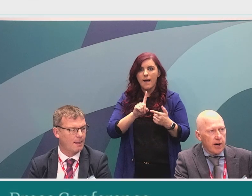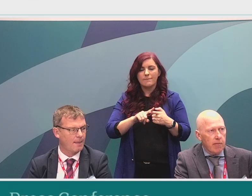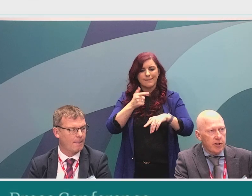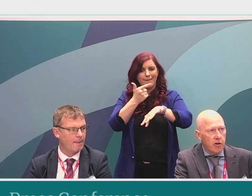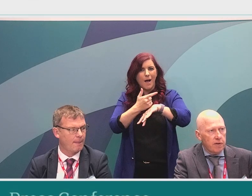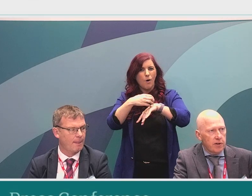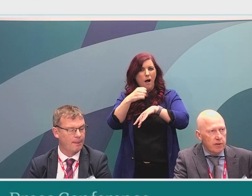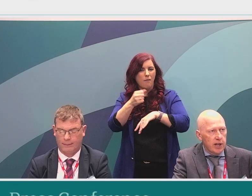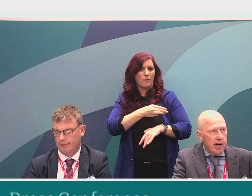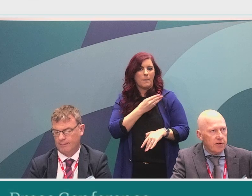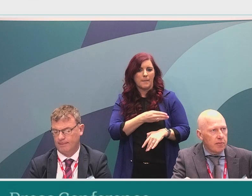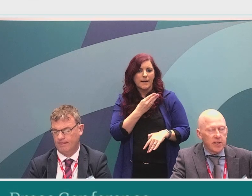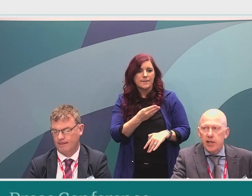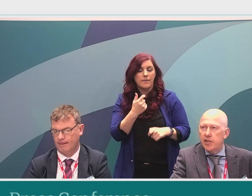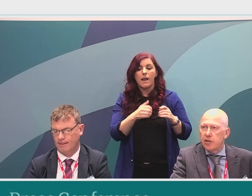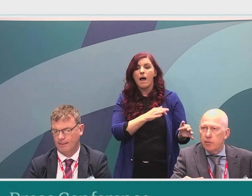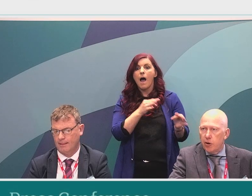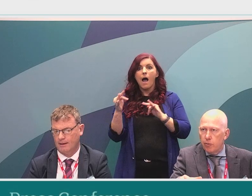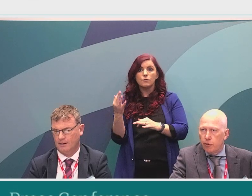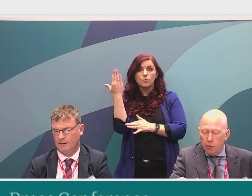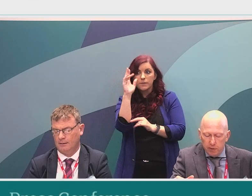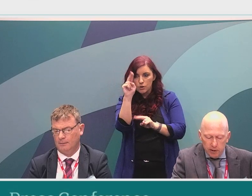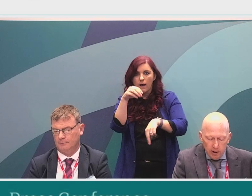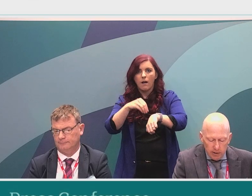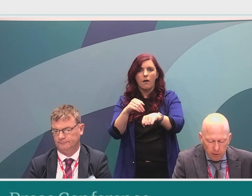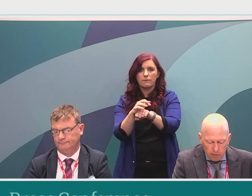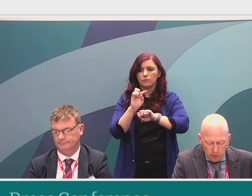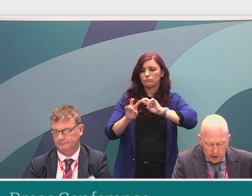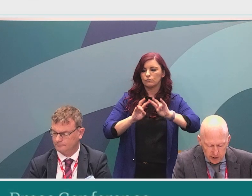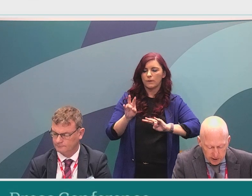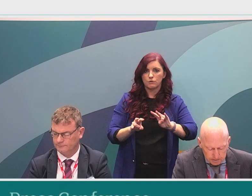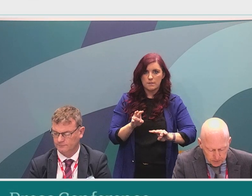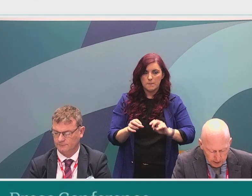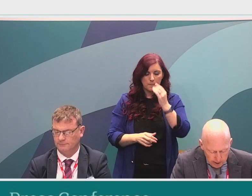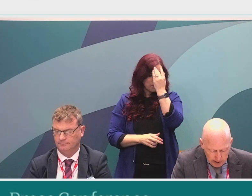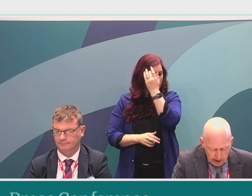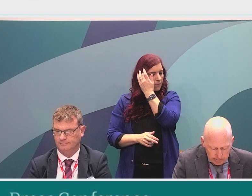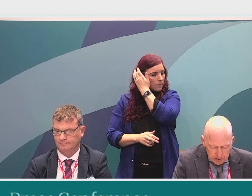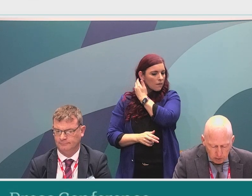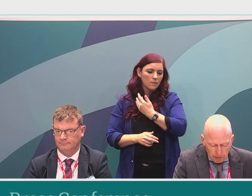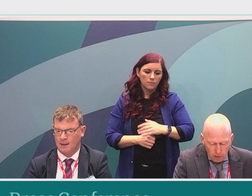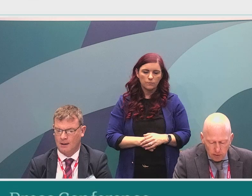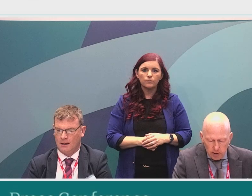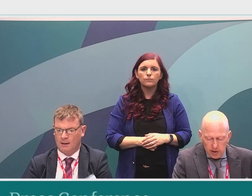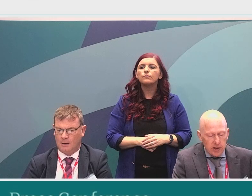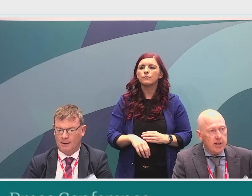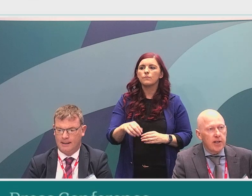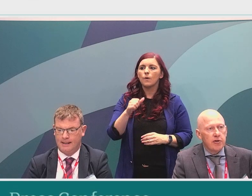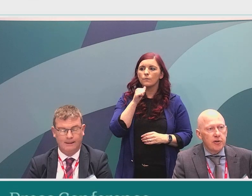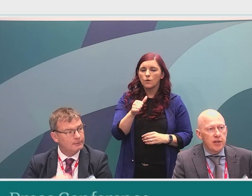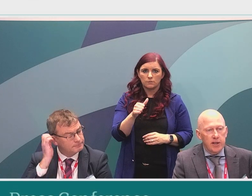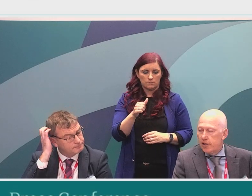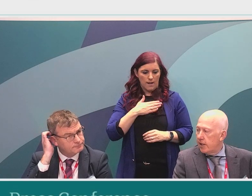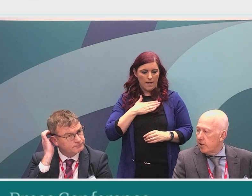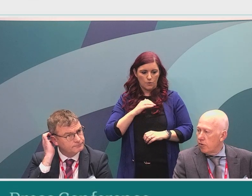their cameras off until after the presentations, till we open the floor for questions. So before going on, I'd just like to